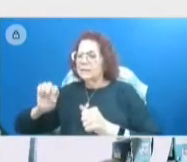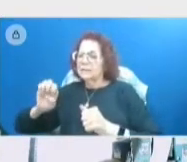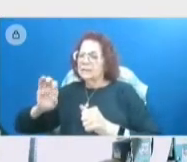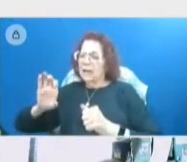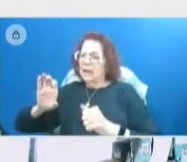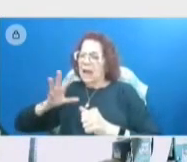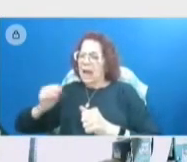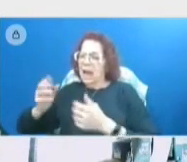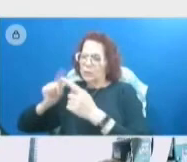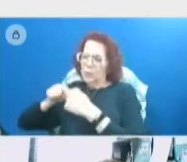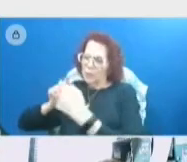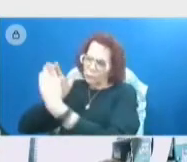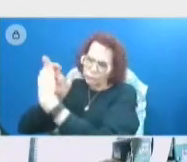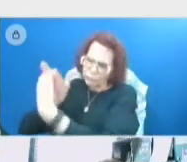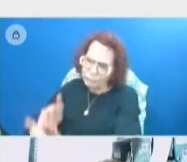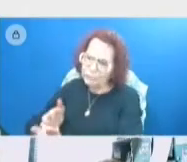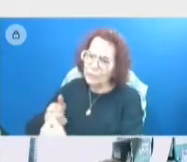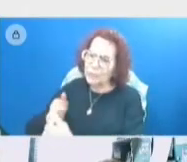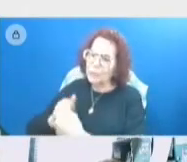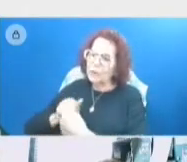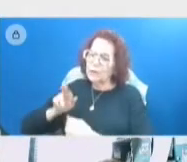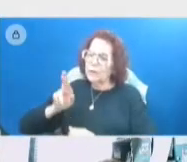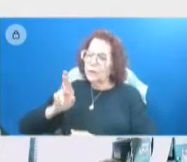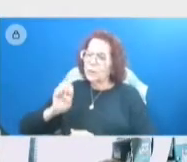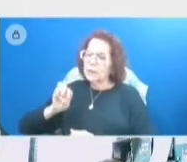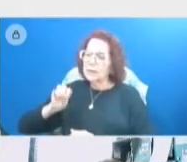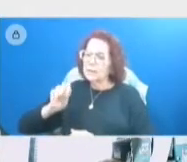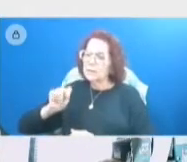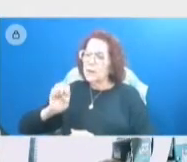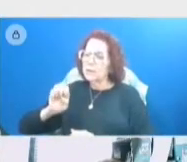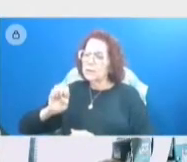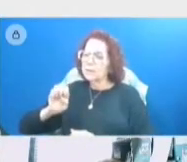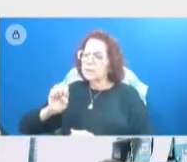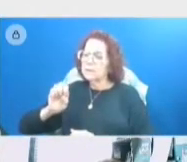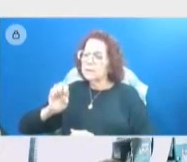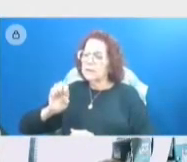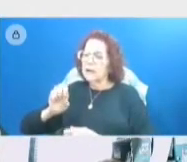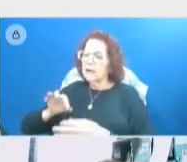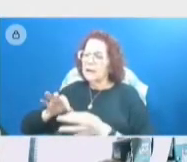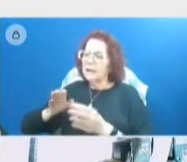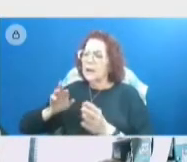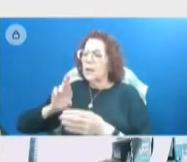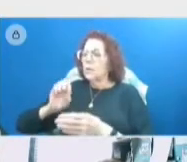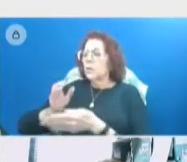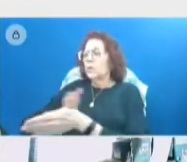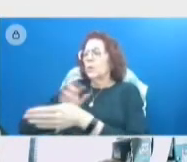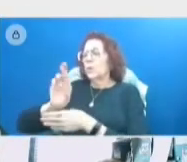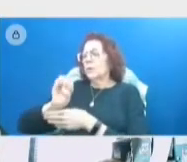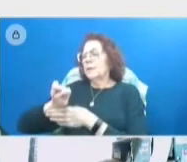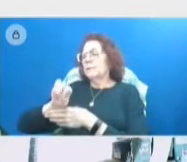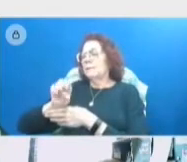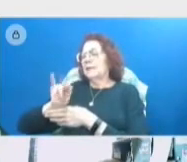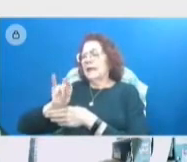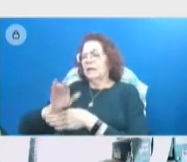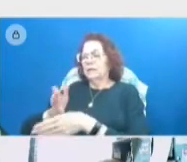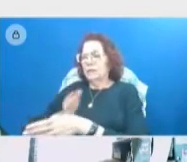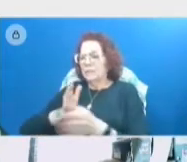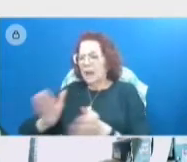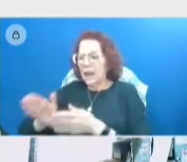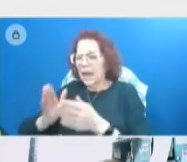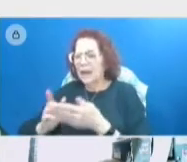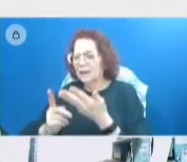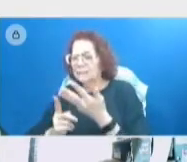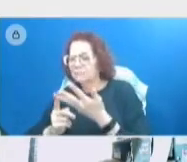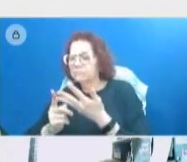cybersecurity remediation plans, providing guidance and input on that process and to help them along, as well as working with